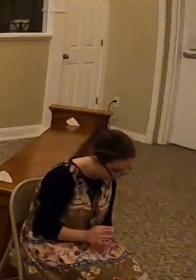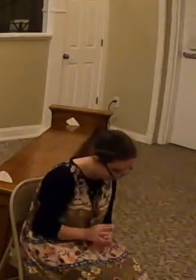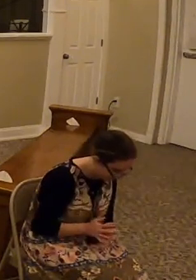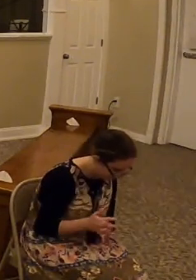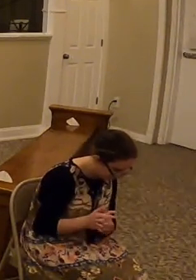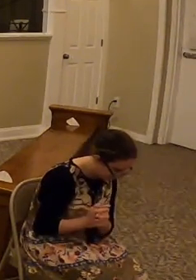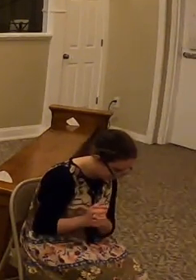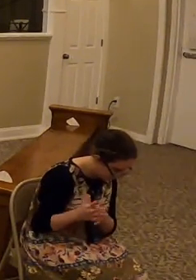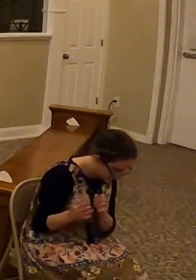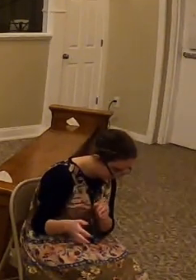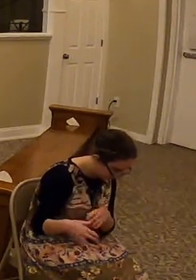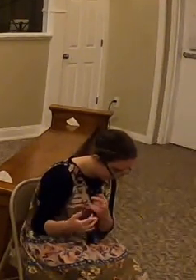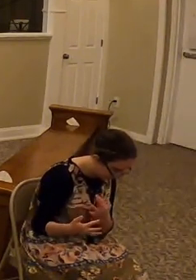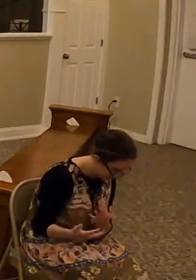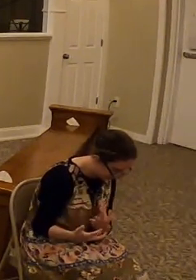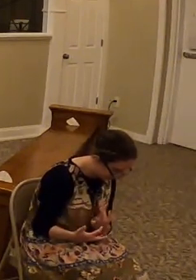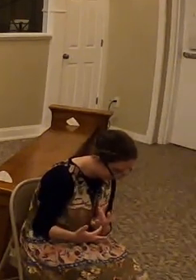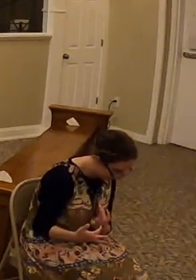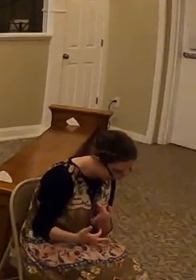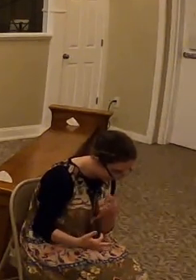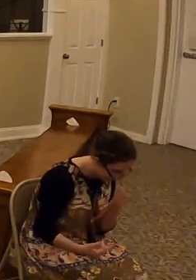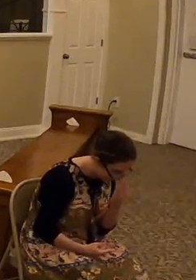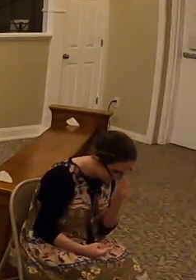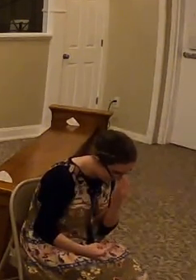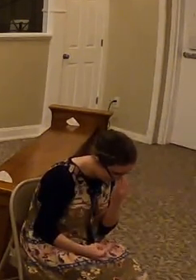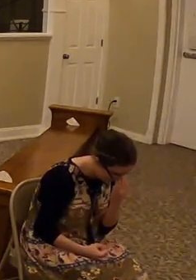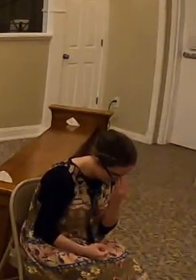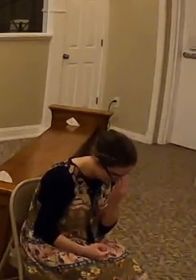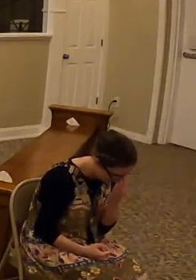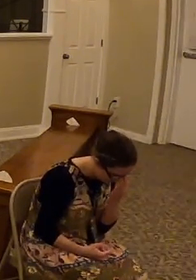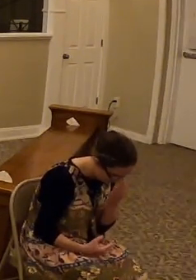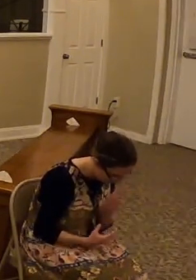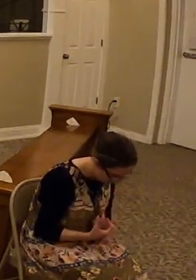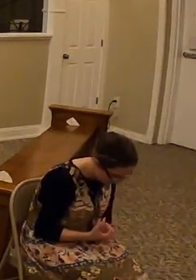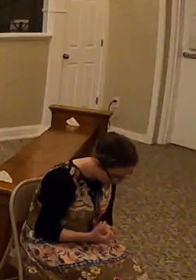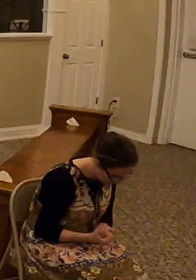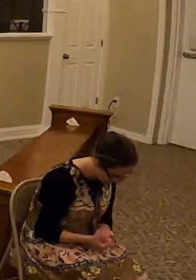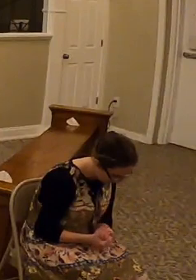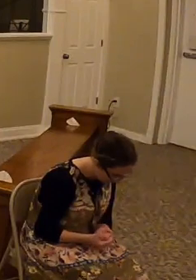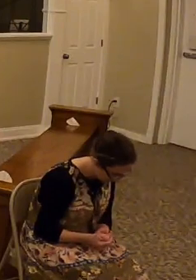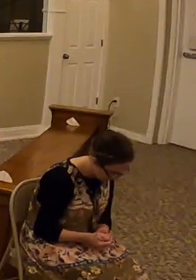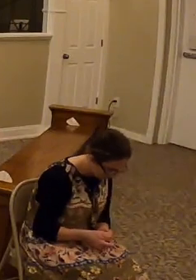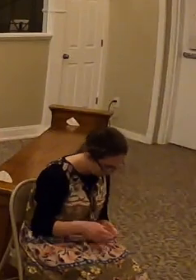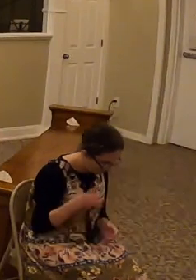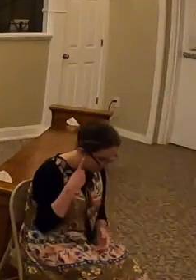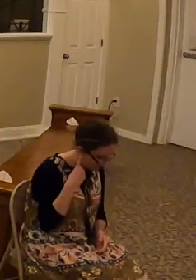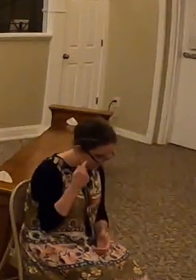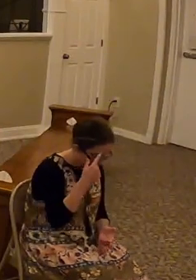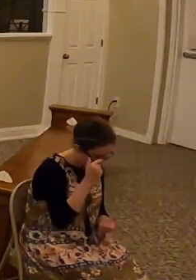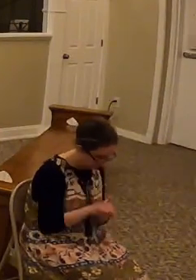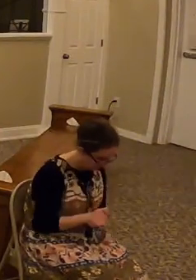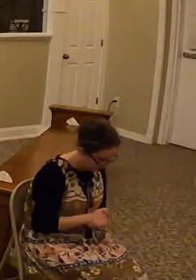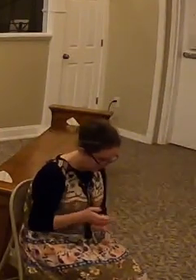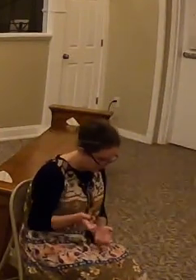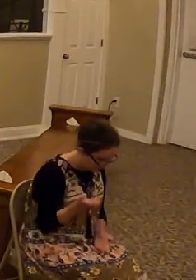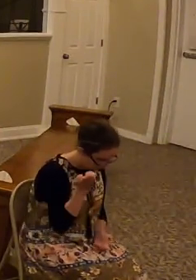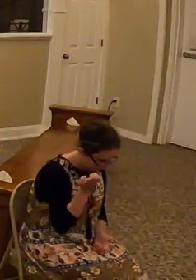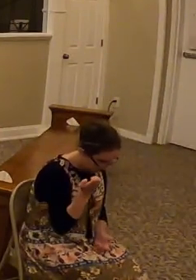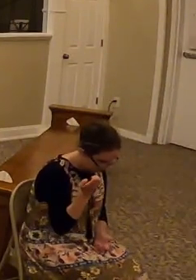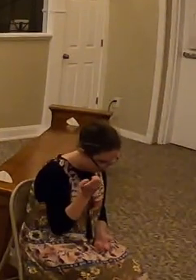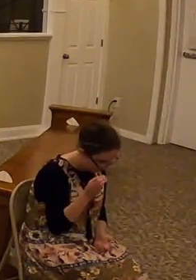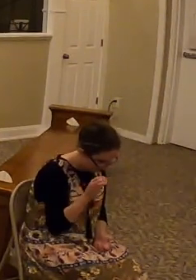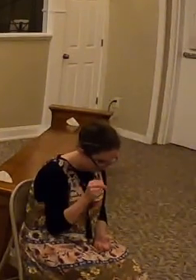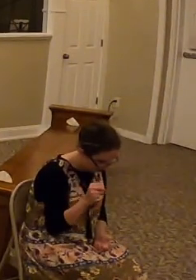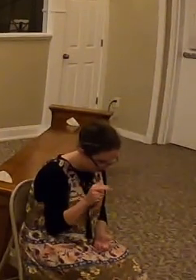temperate, holding fast the faithful word as he hath been taught, that he may be able by sound doctrine both to exhort and